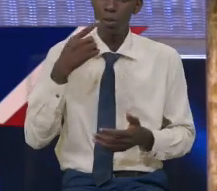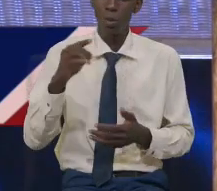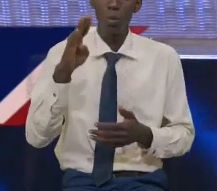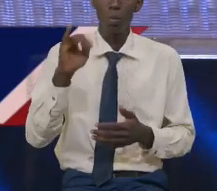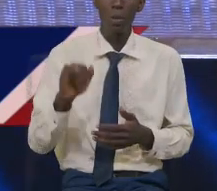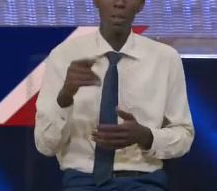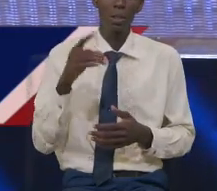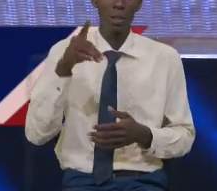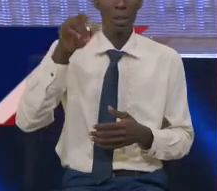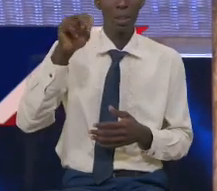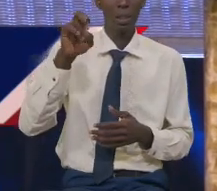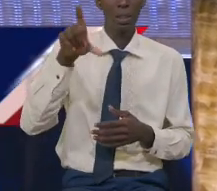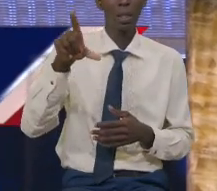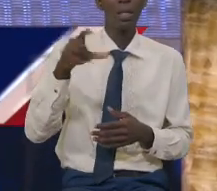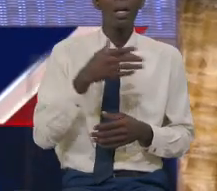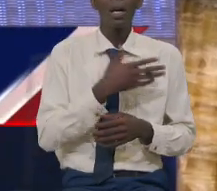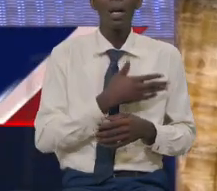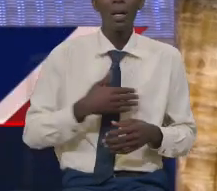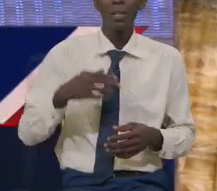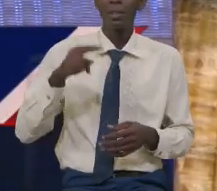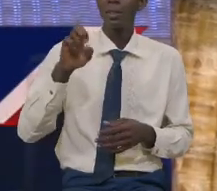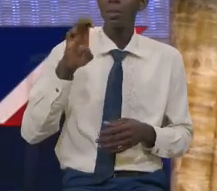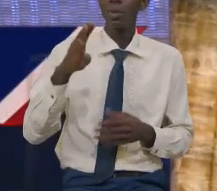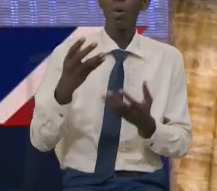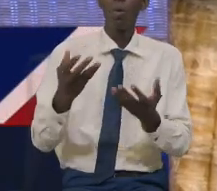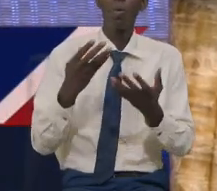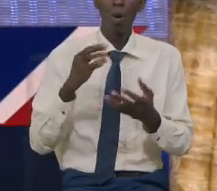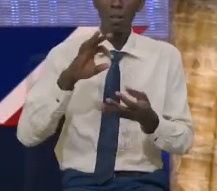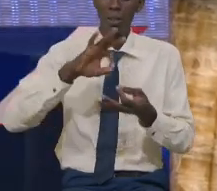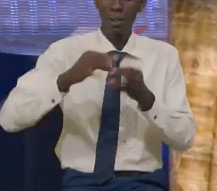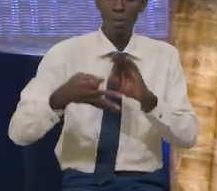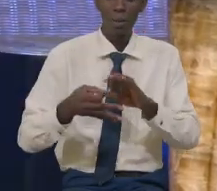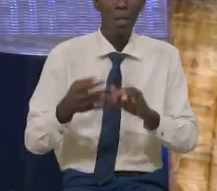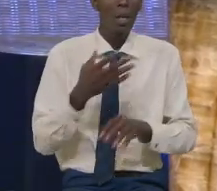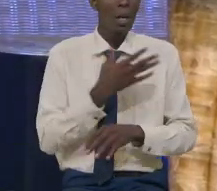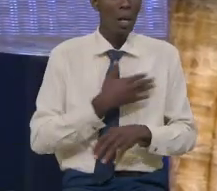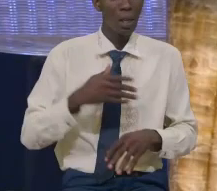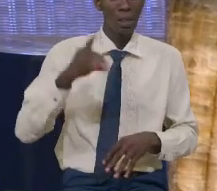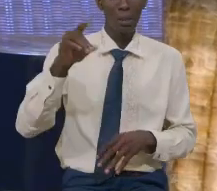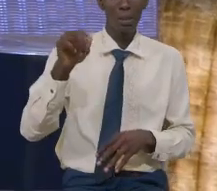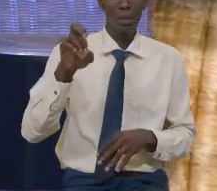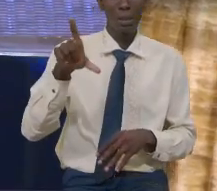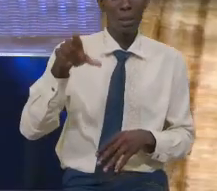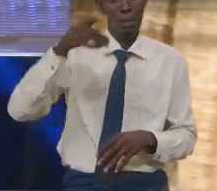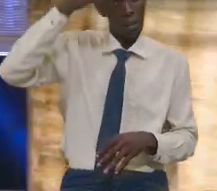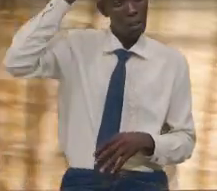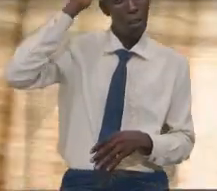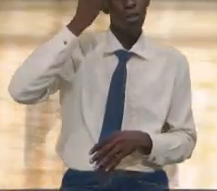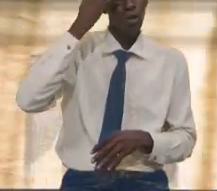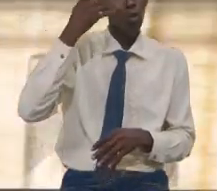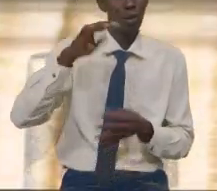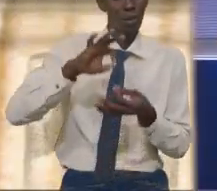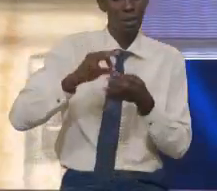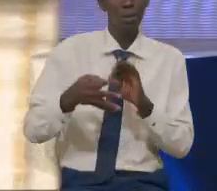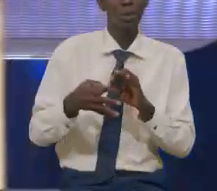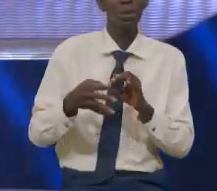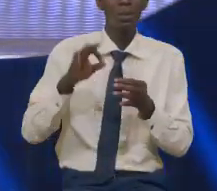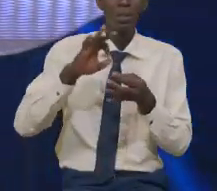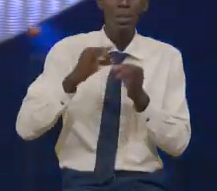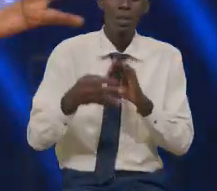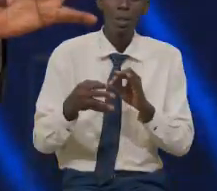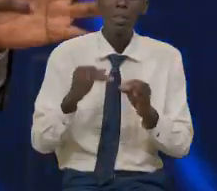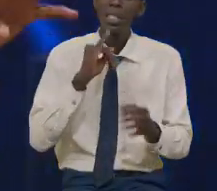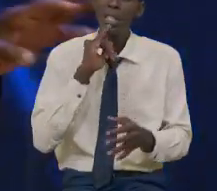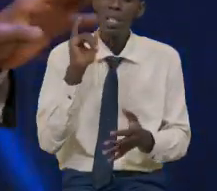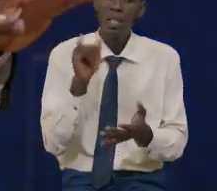Nebuchadnezzar wanted an interpretation, and Daniel knew the interpretation. The interpretation is,